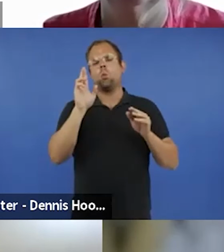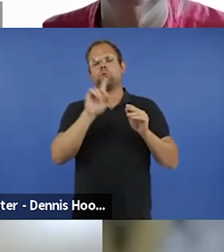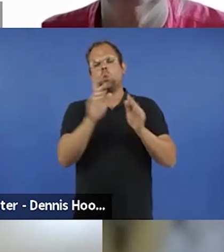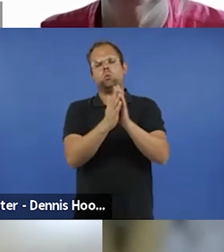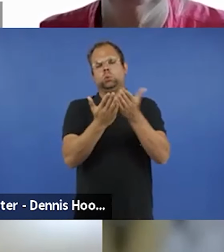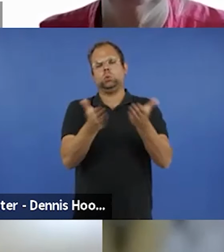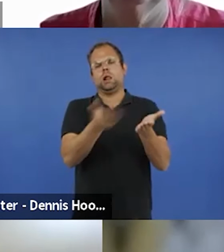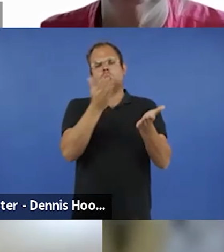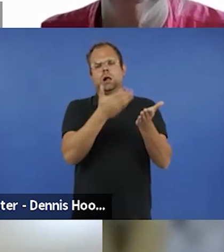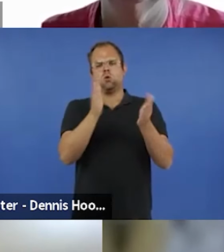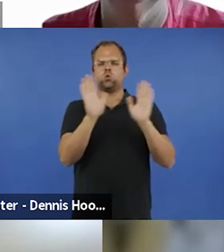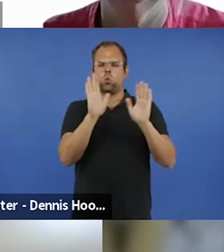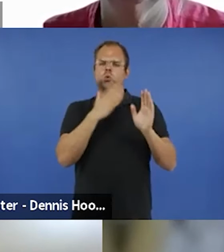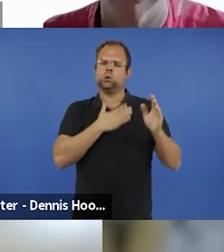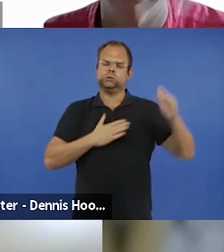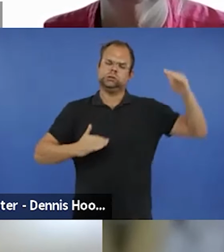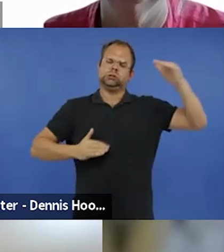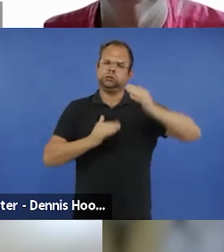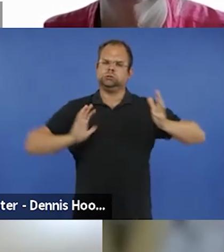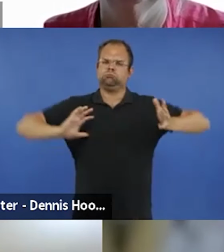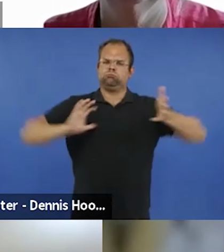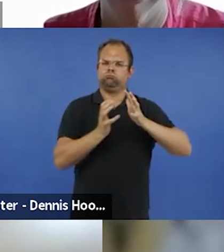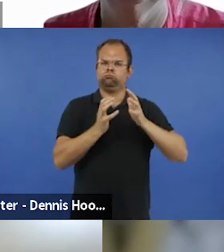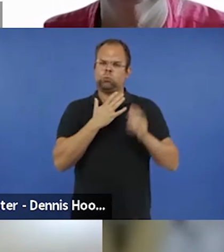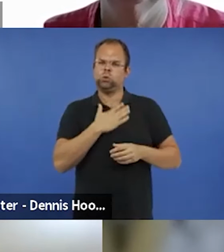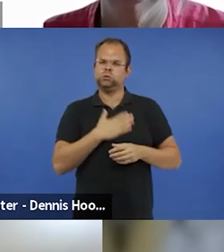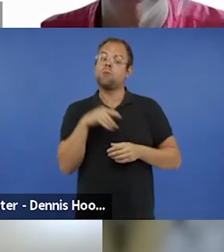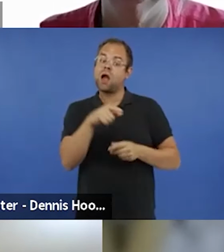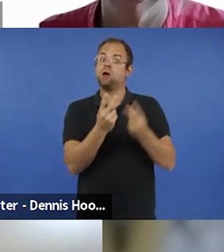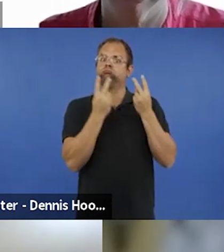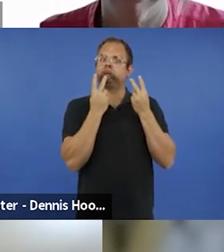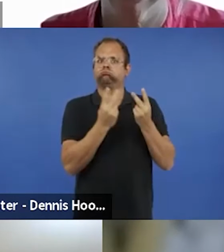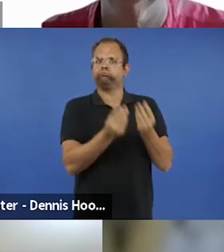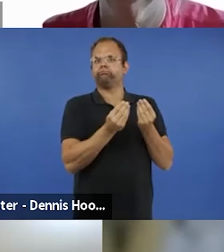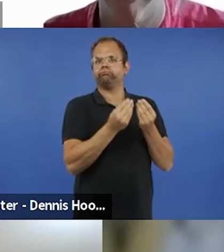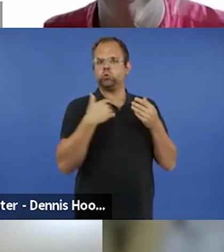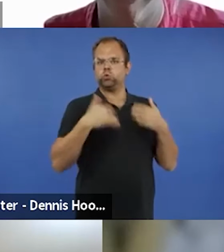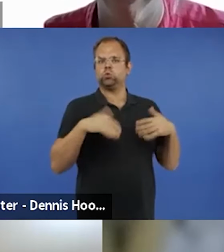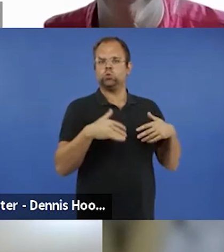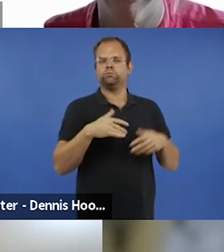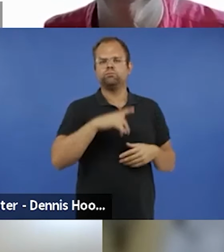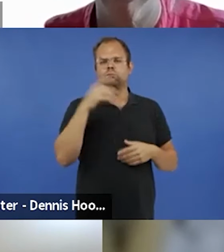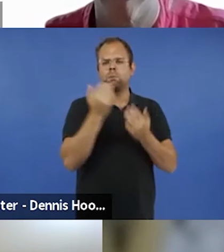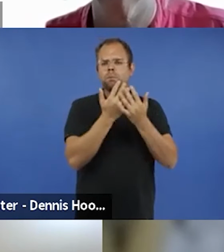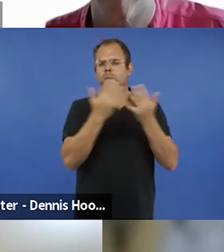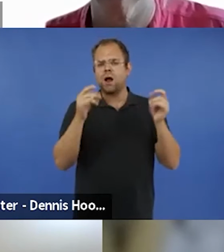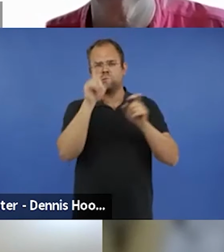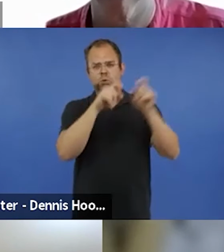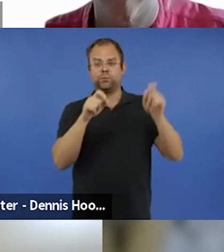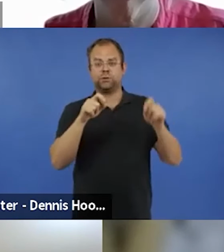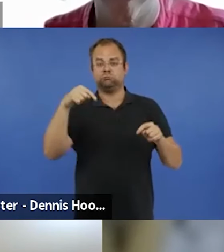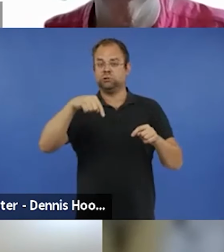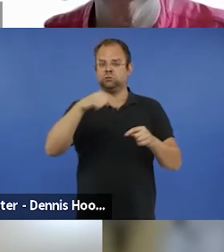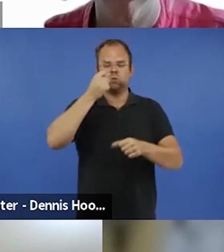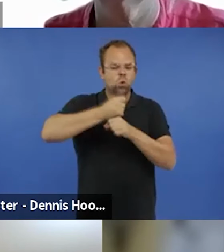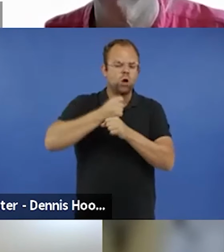here that have done tons of work, pulling together voices of people in the UDL community. And it blows our